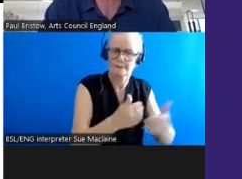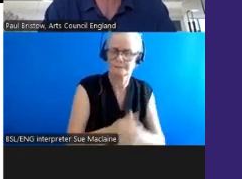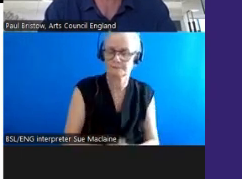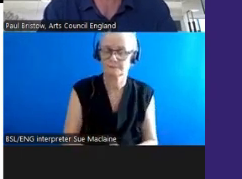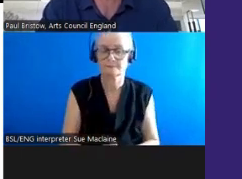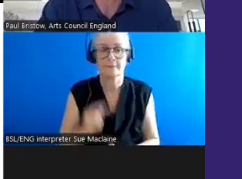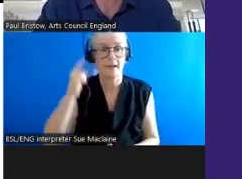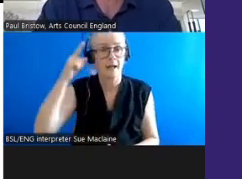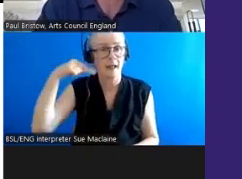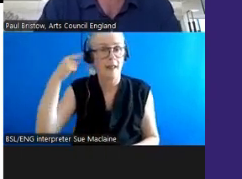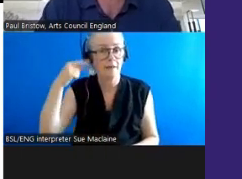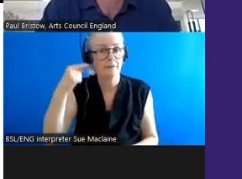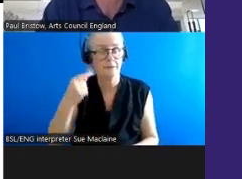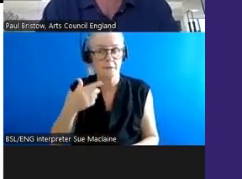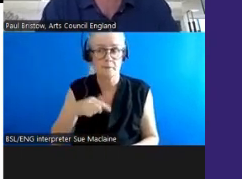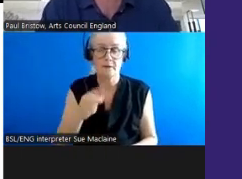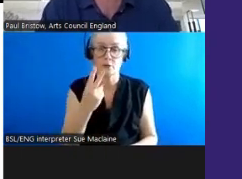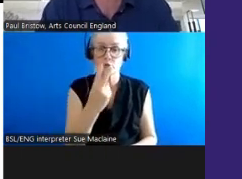25 years of